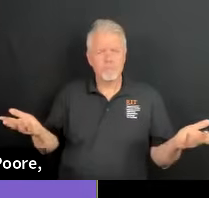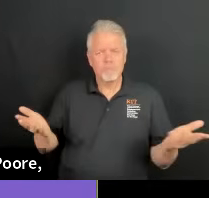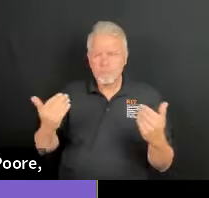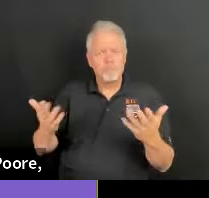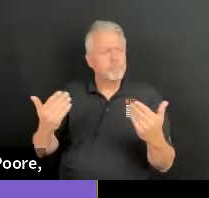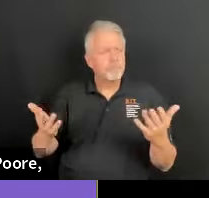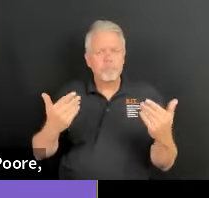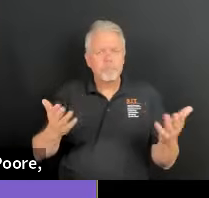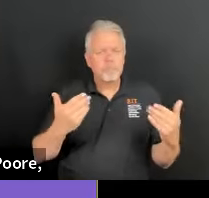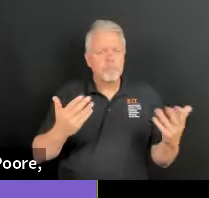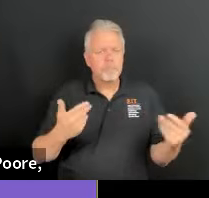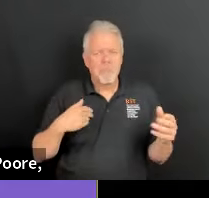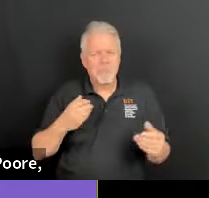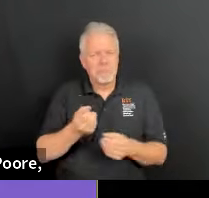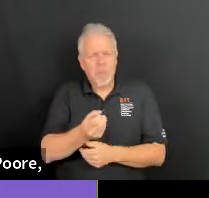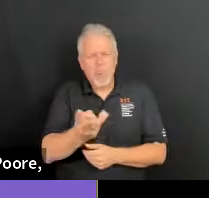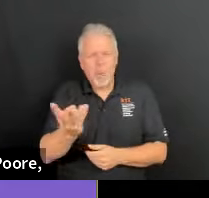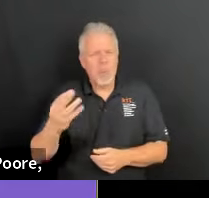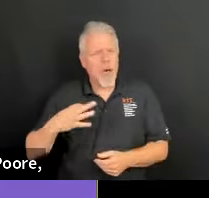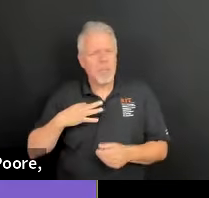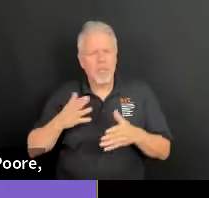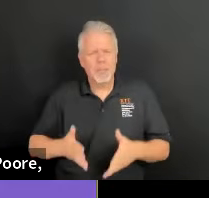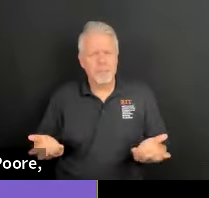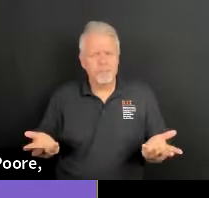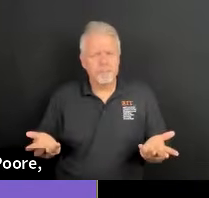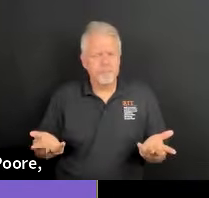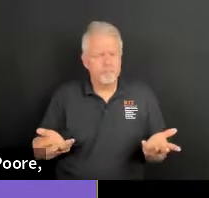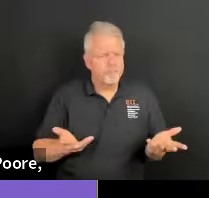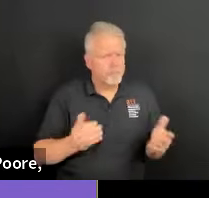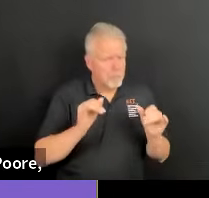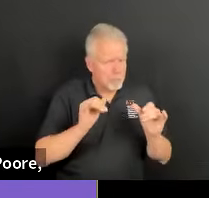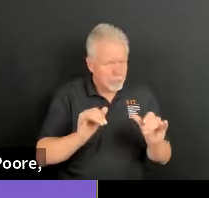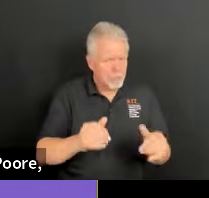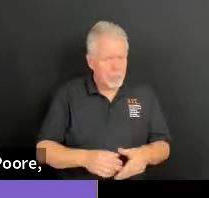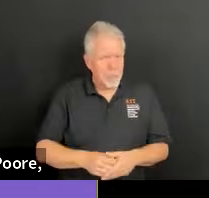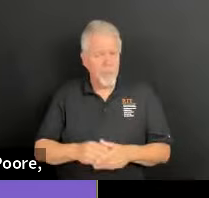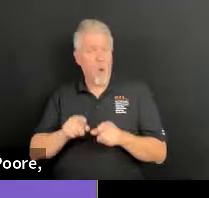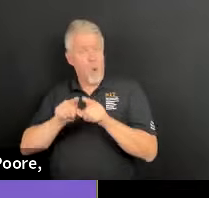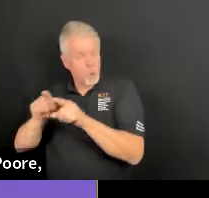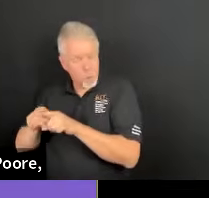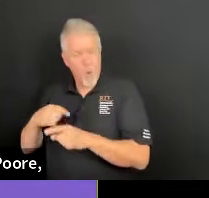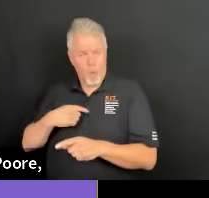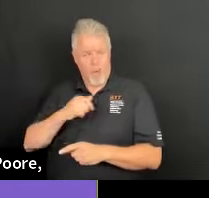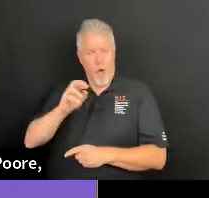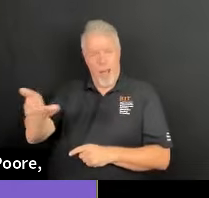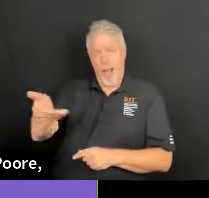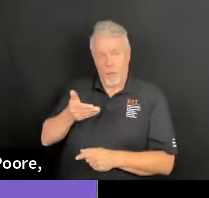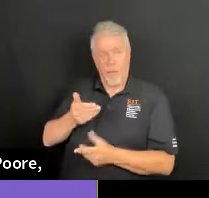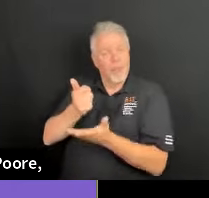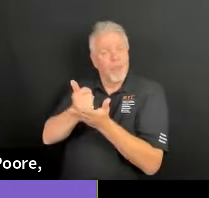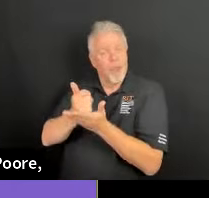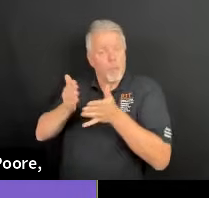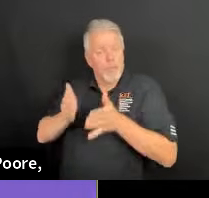We need 2 more individuals. We have the vacancies. We have very few applicants.